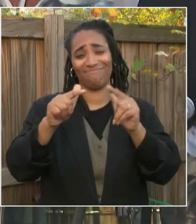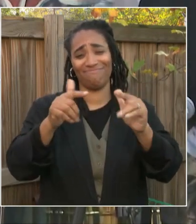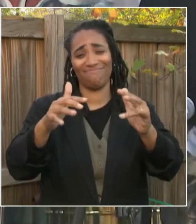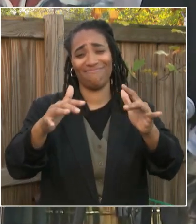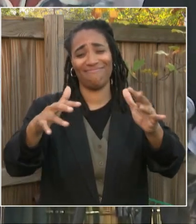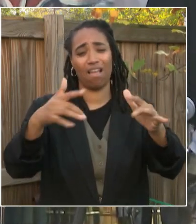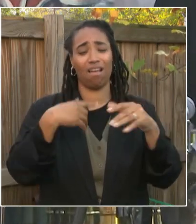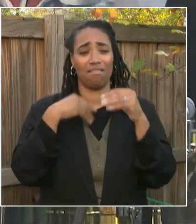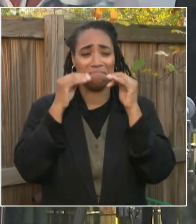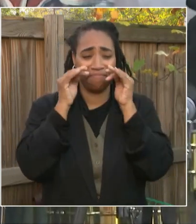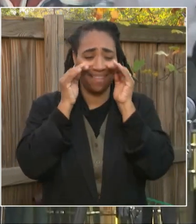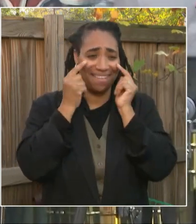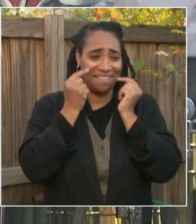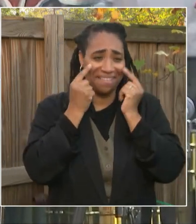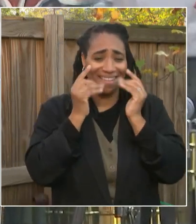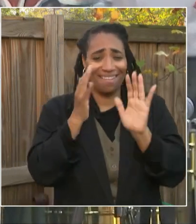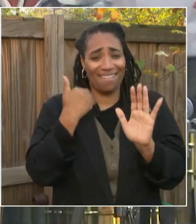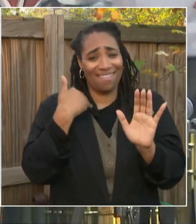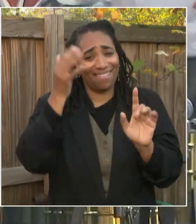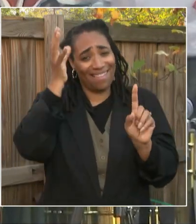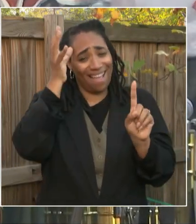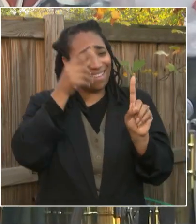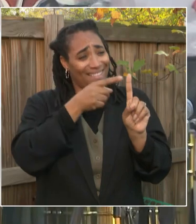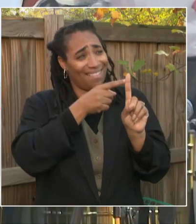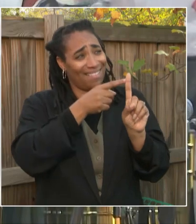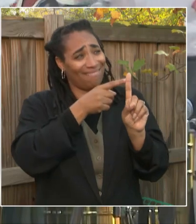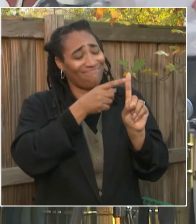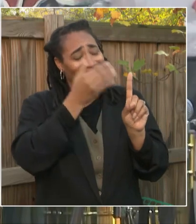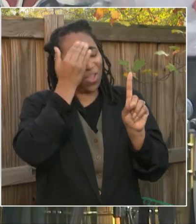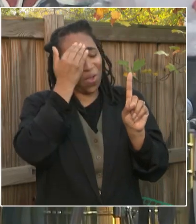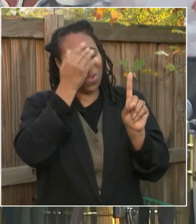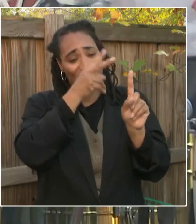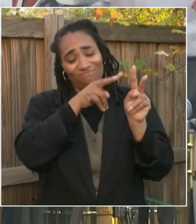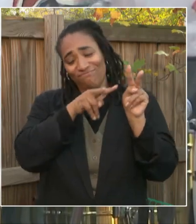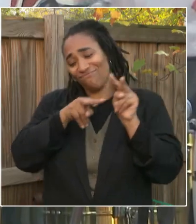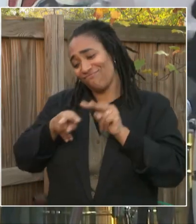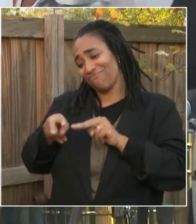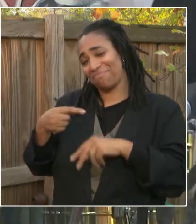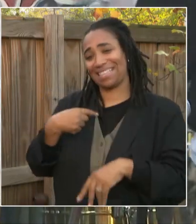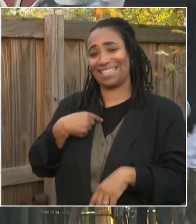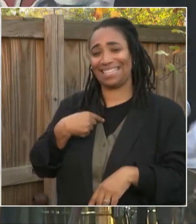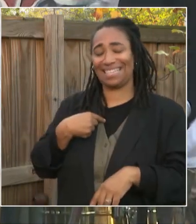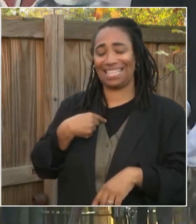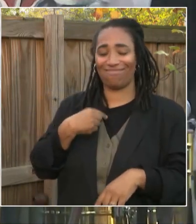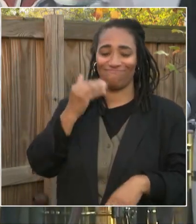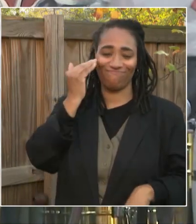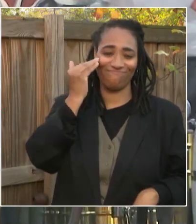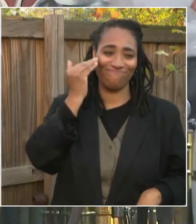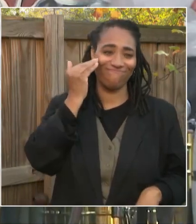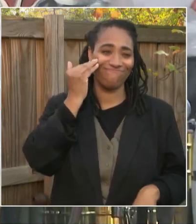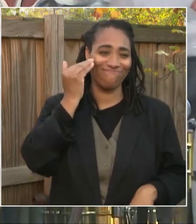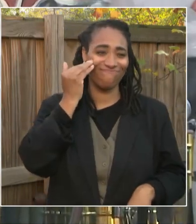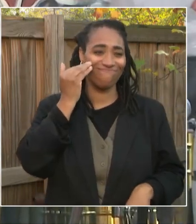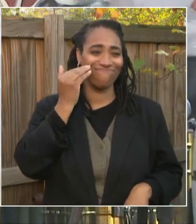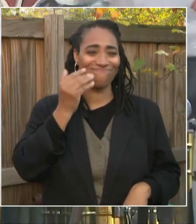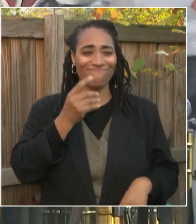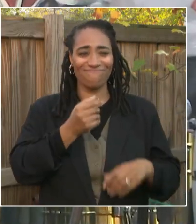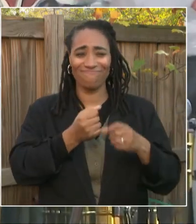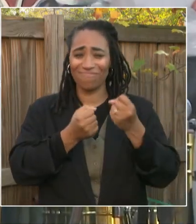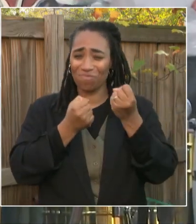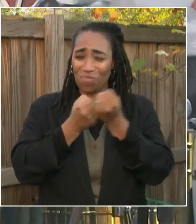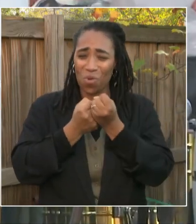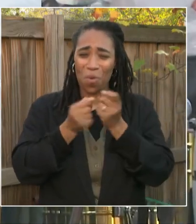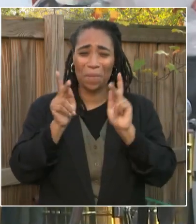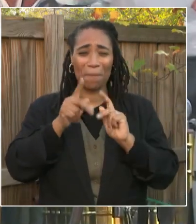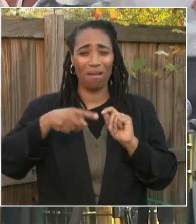we all keeping this going. And it wouldn't be here without everybody that cares about the music. It's all about love.